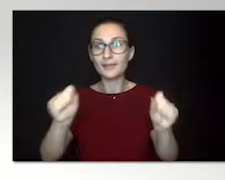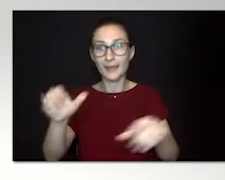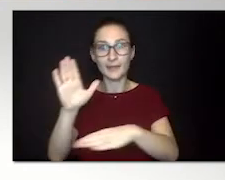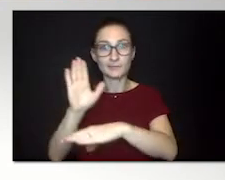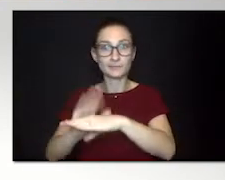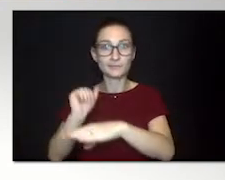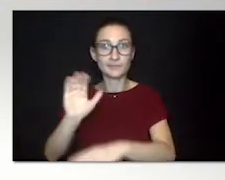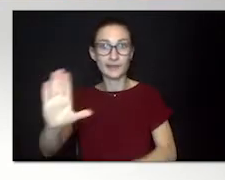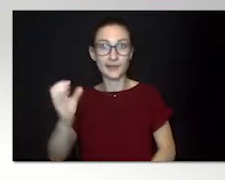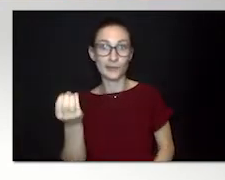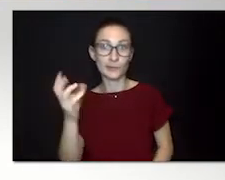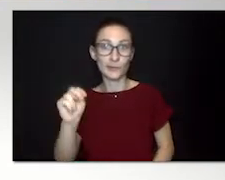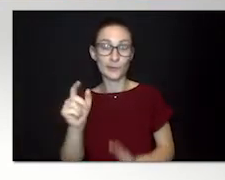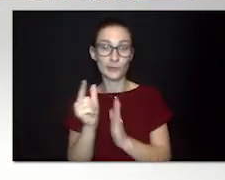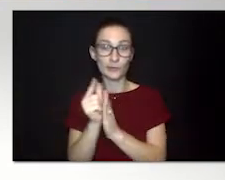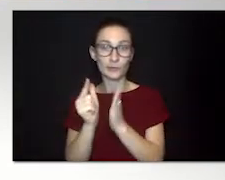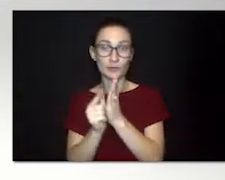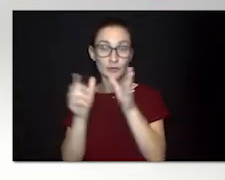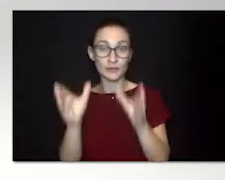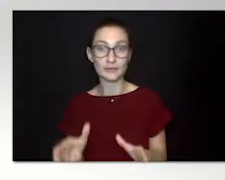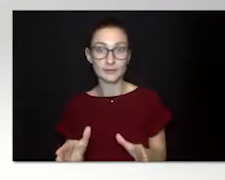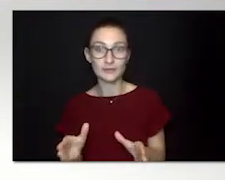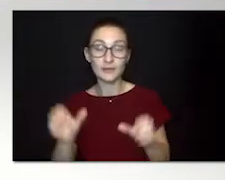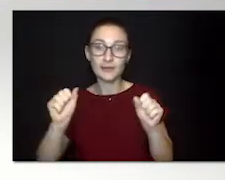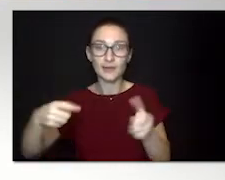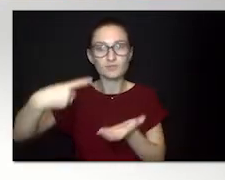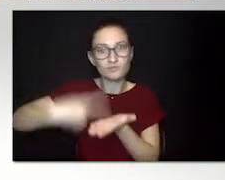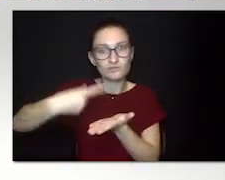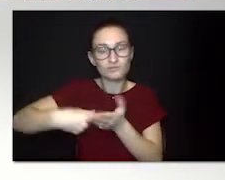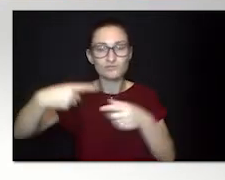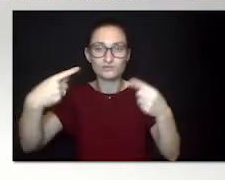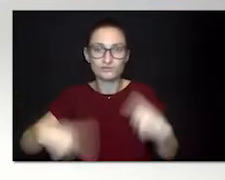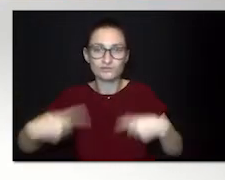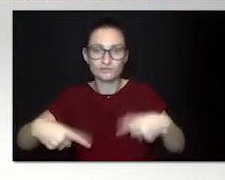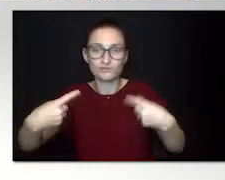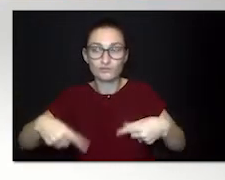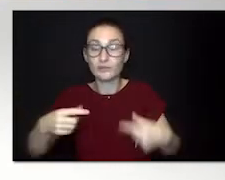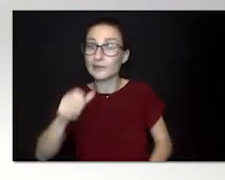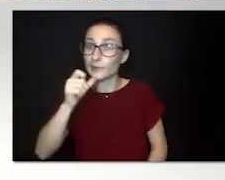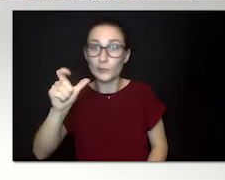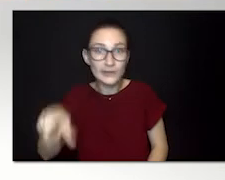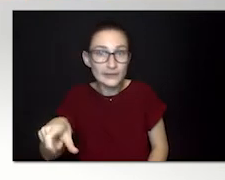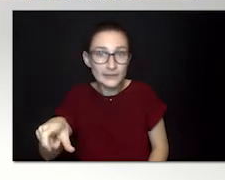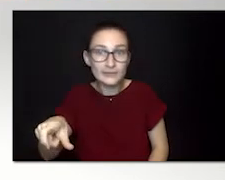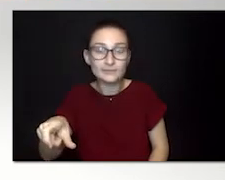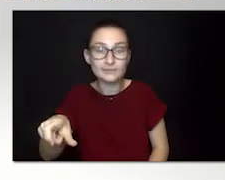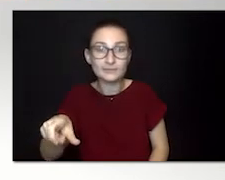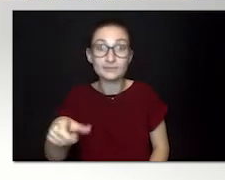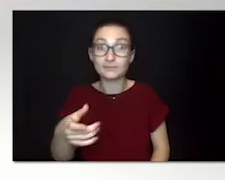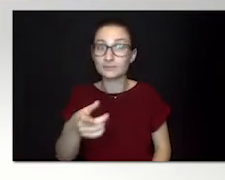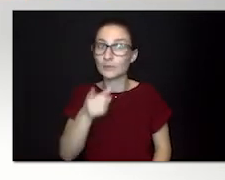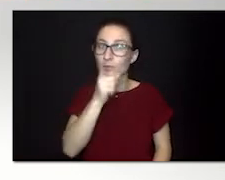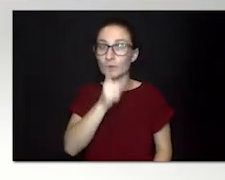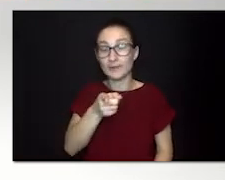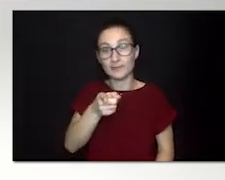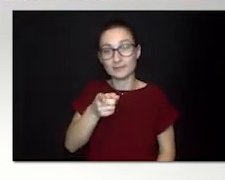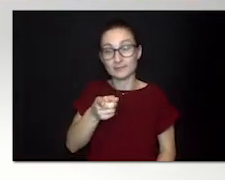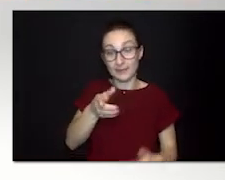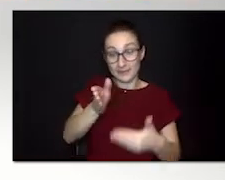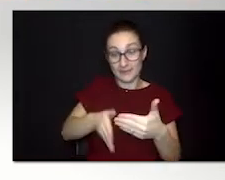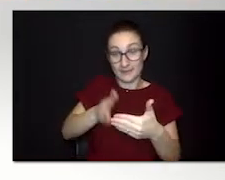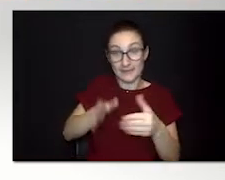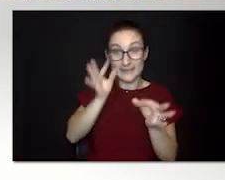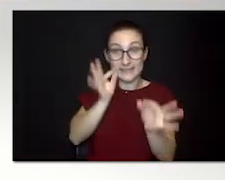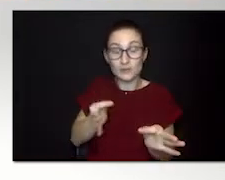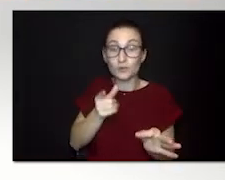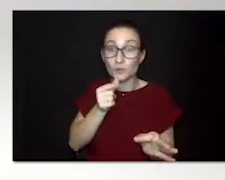who can come in and argue on their behalf that a guardianship is not appropriate and is not necessary. And at the end of the day, it would be up to a